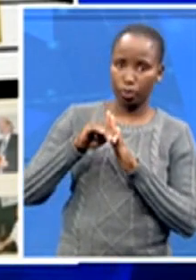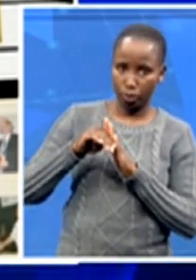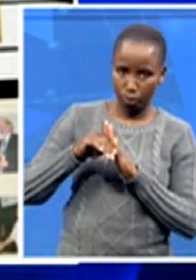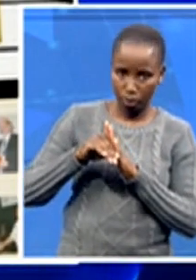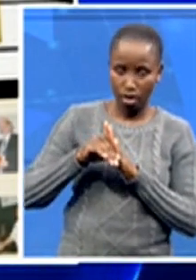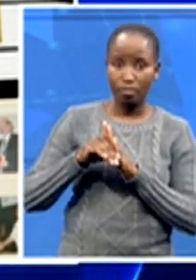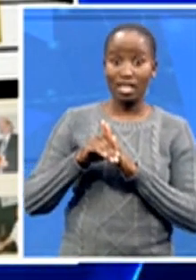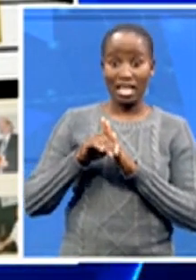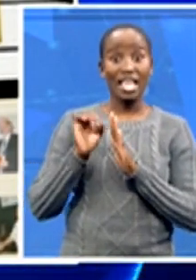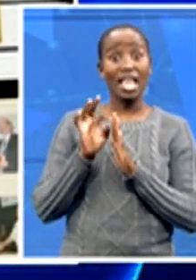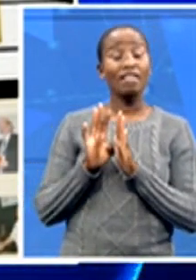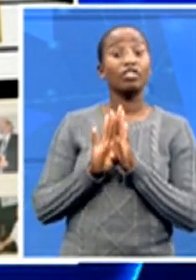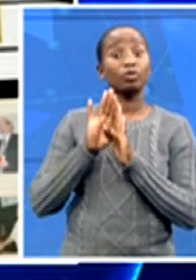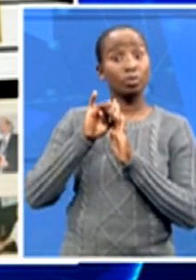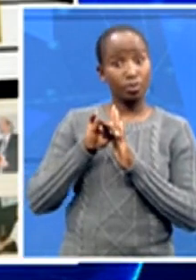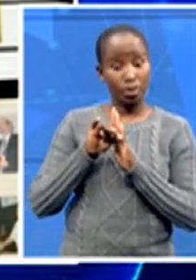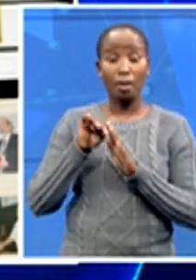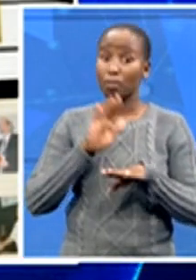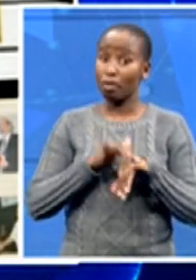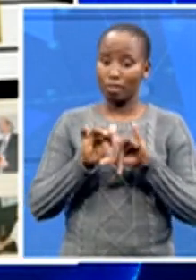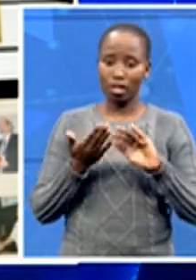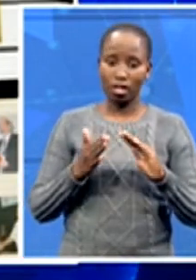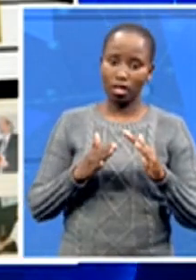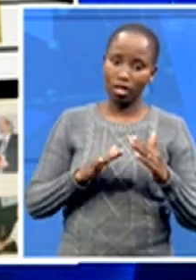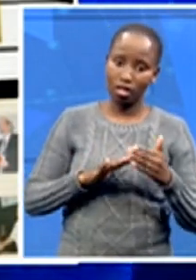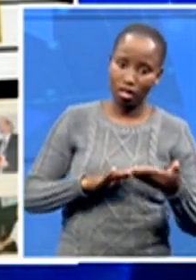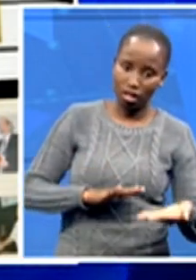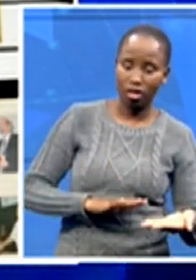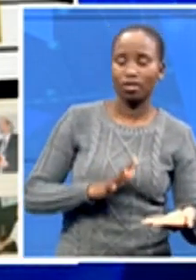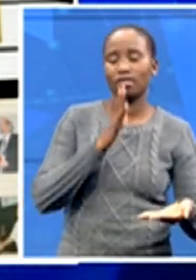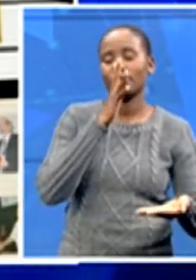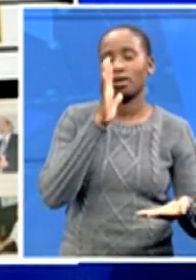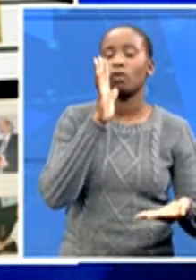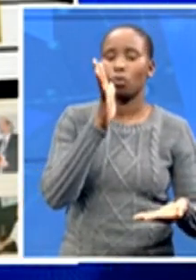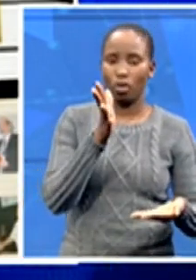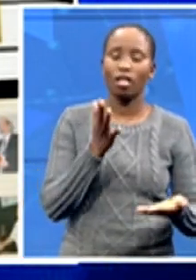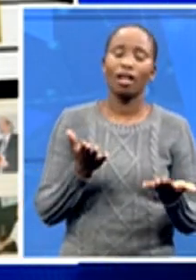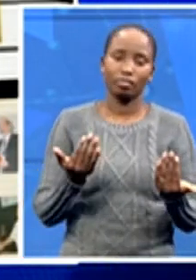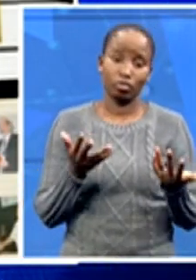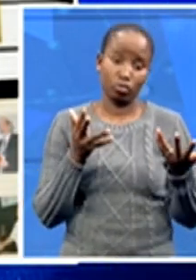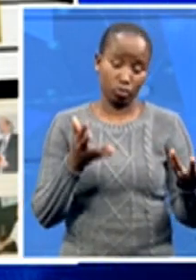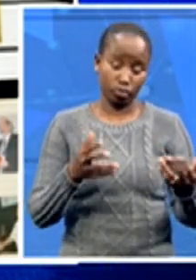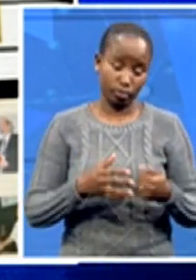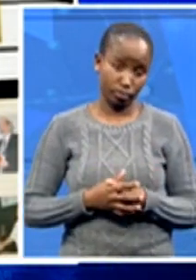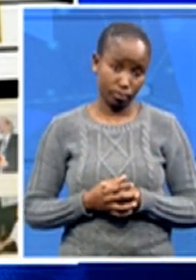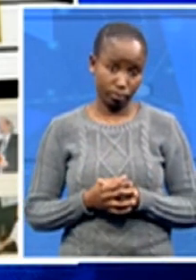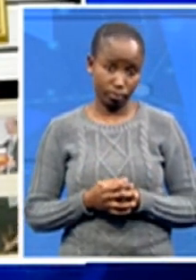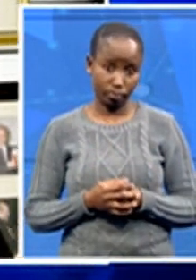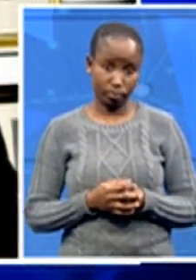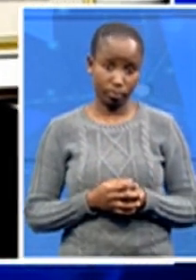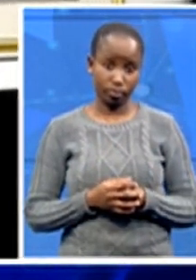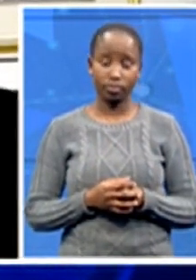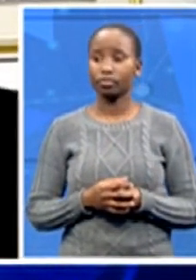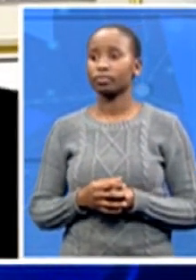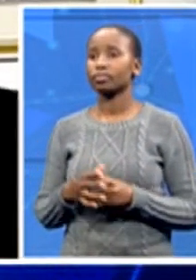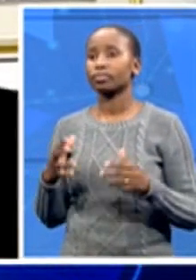can expect a higher numbers of deaths over the next few days. It is said that the Delta